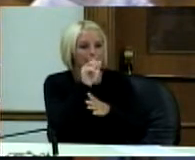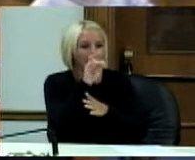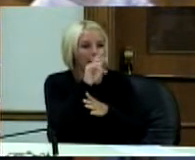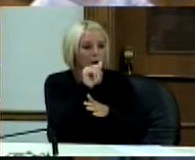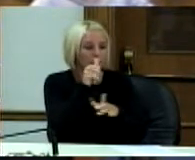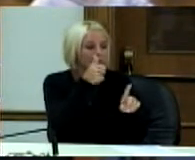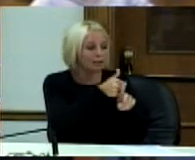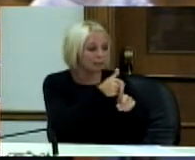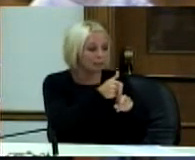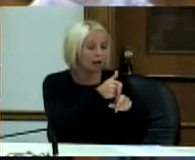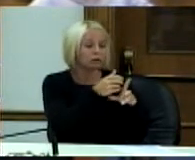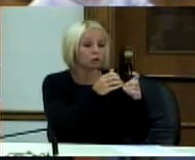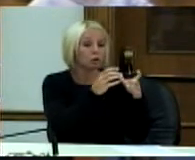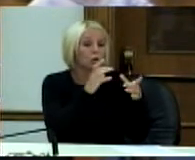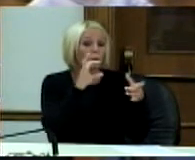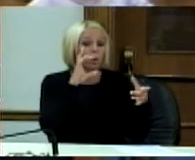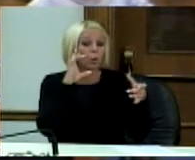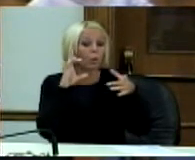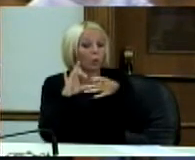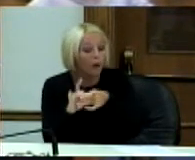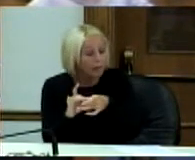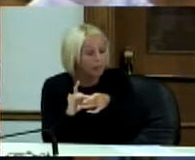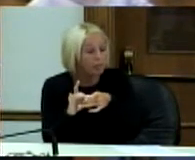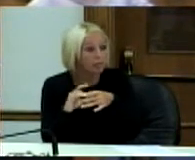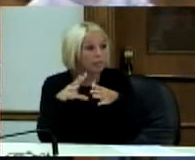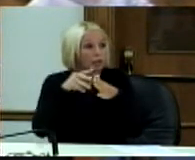paraprofessionals will be with